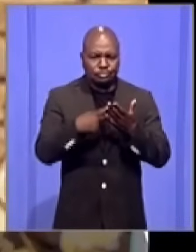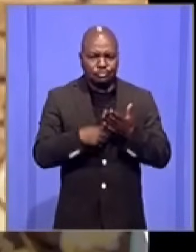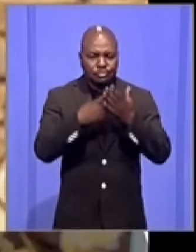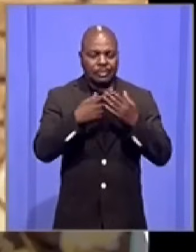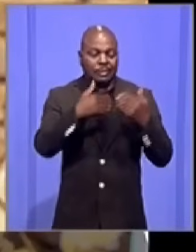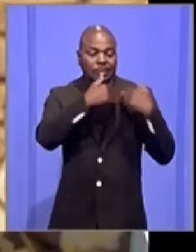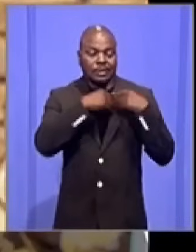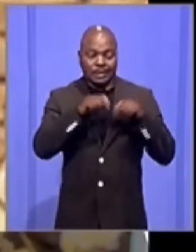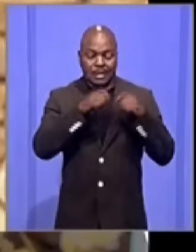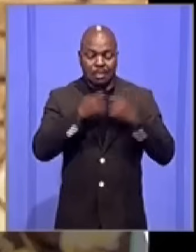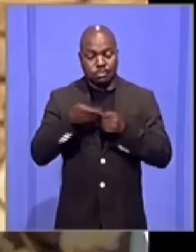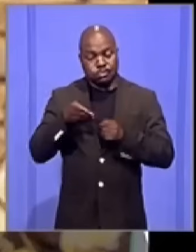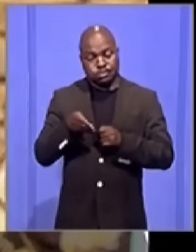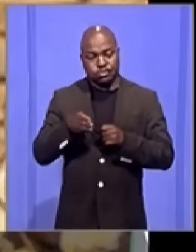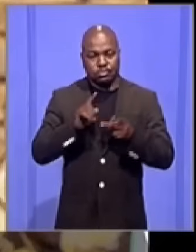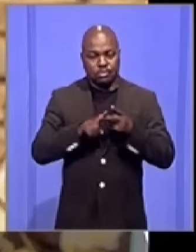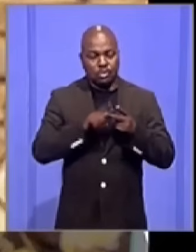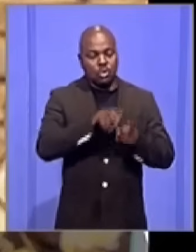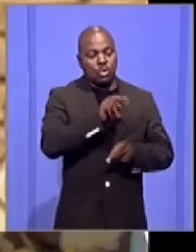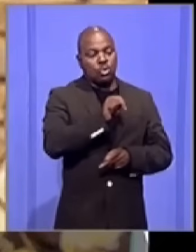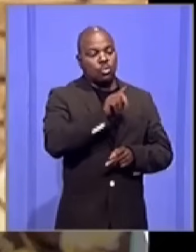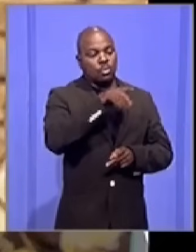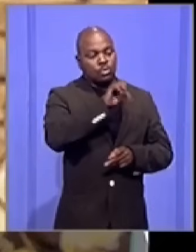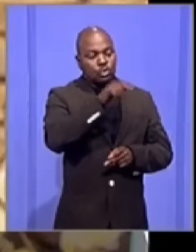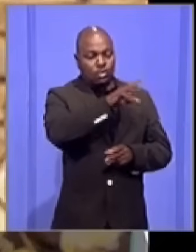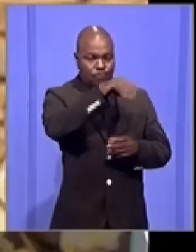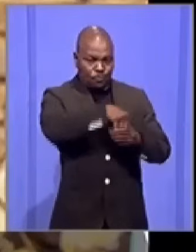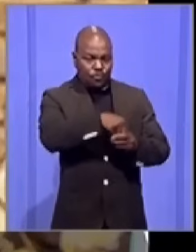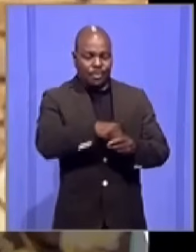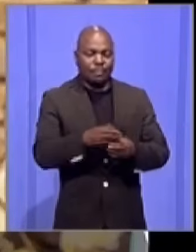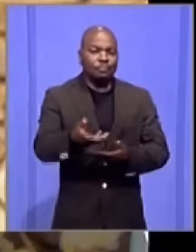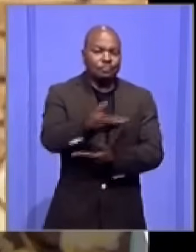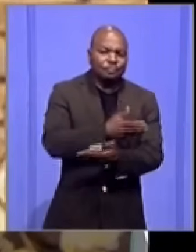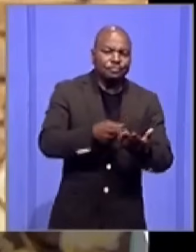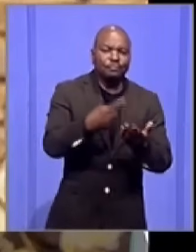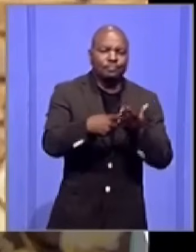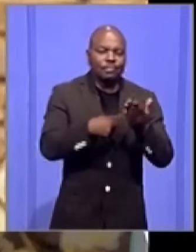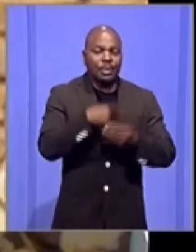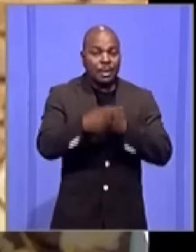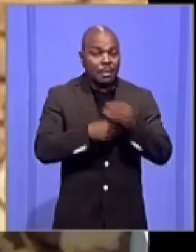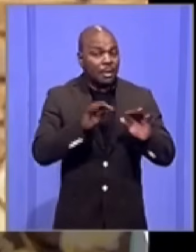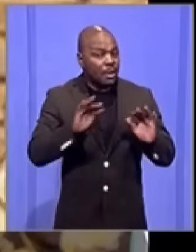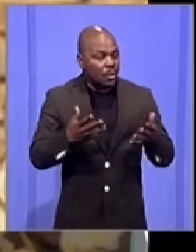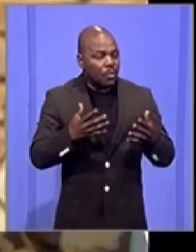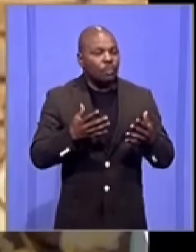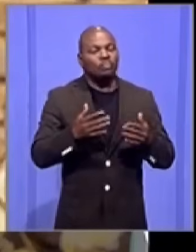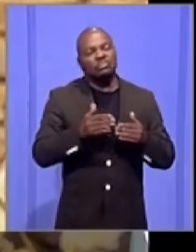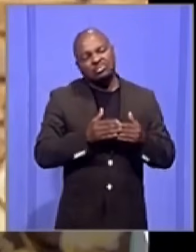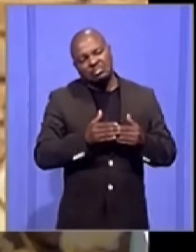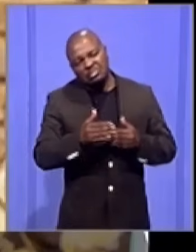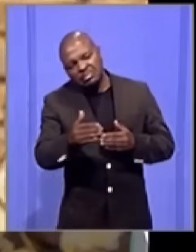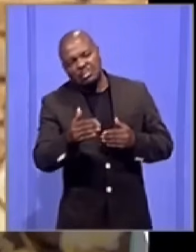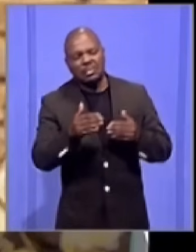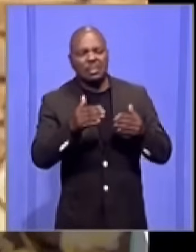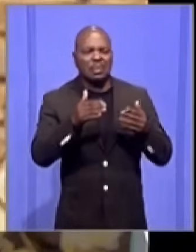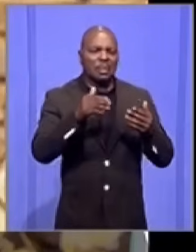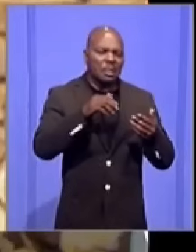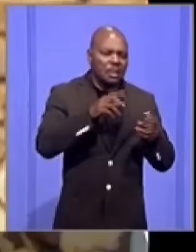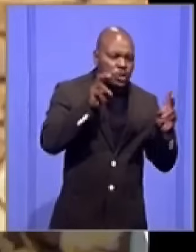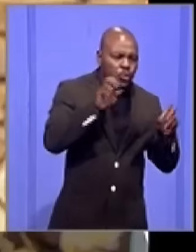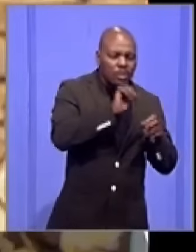team which NUPSO is part the discussions relate to how we are going to resolve the issues that have been